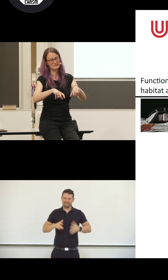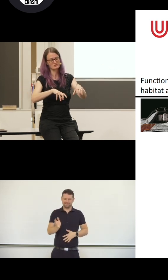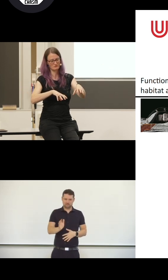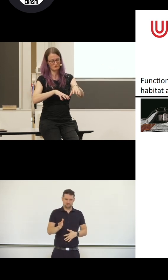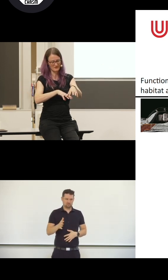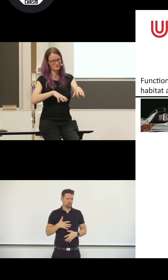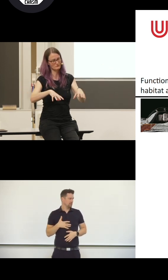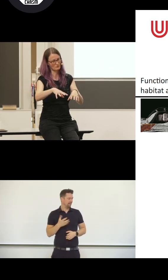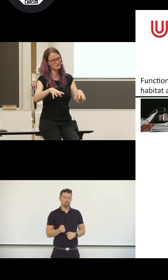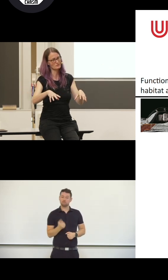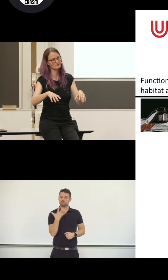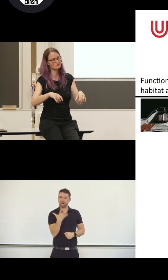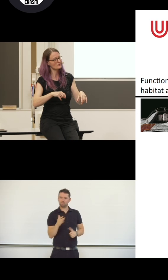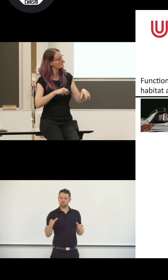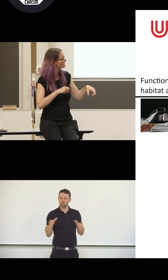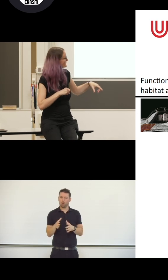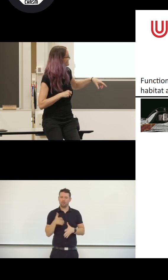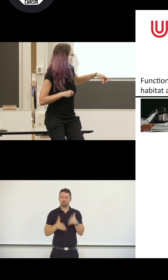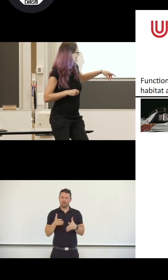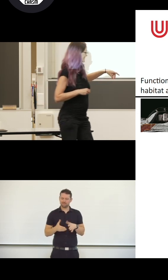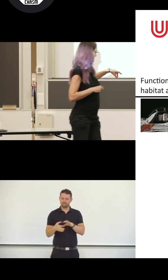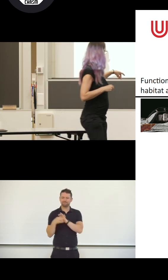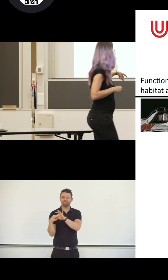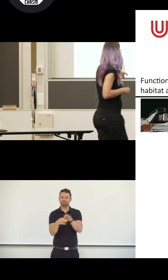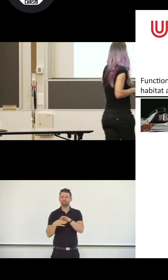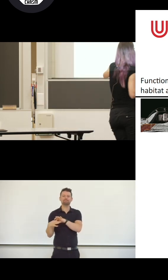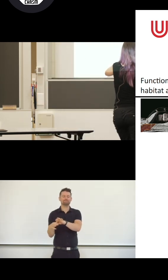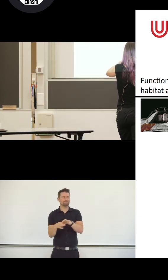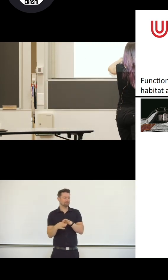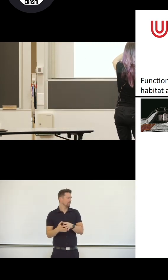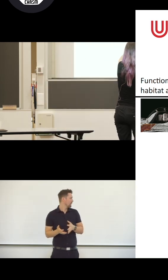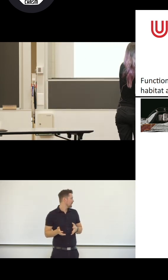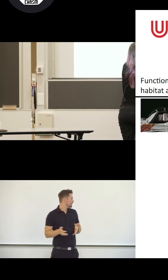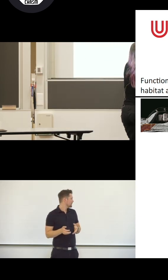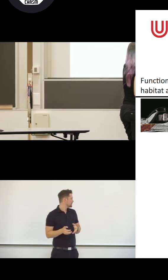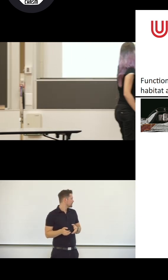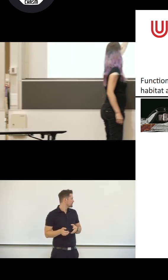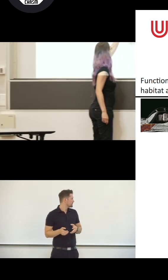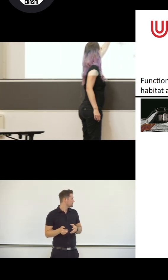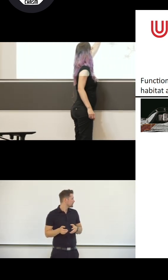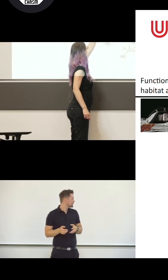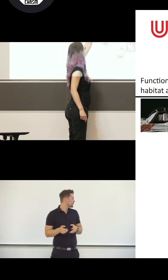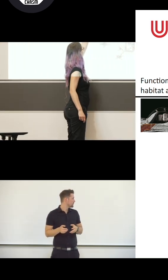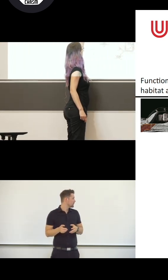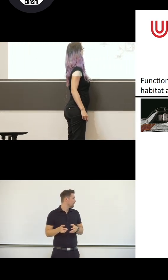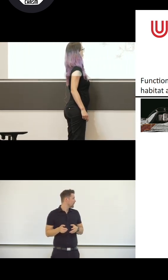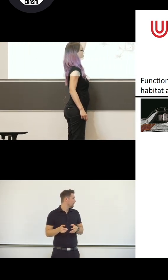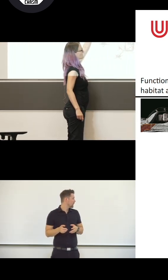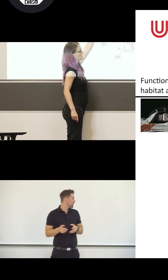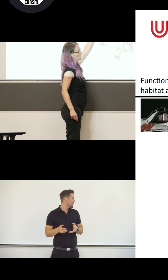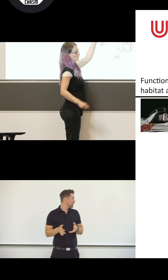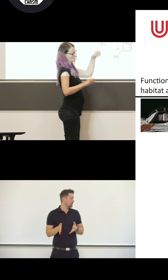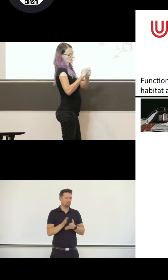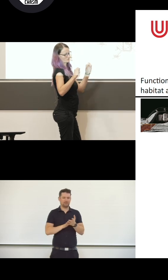at least 5 robots working together. And so the the habitats or the modules would have